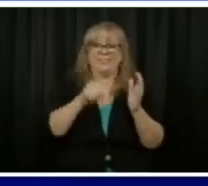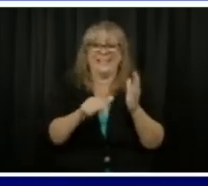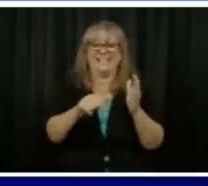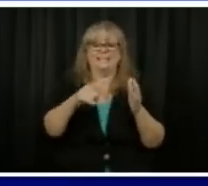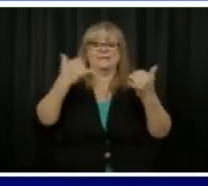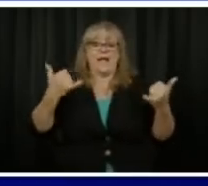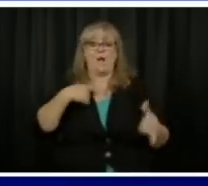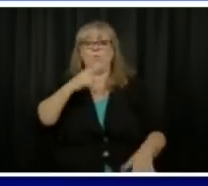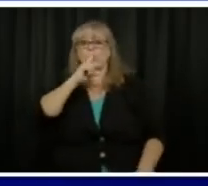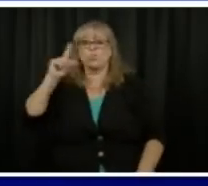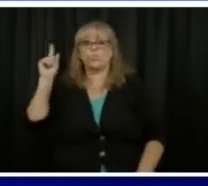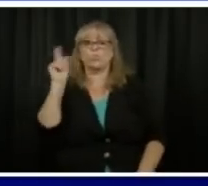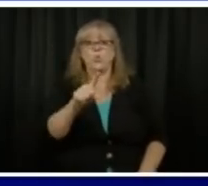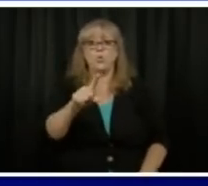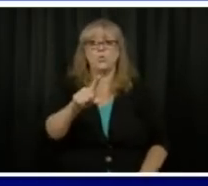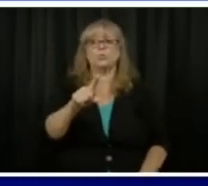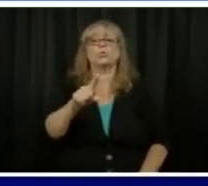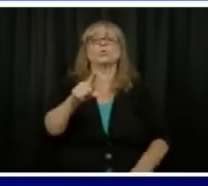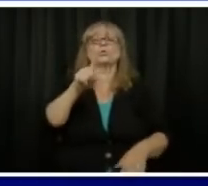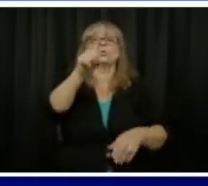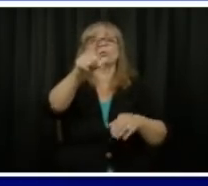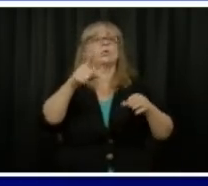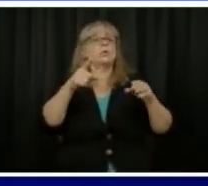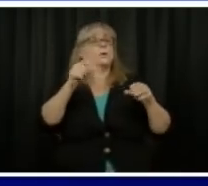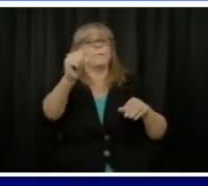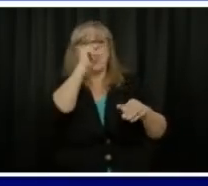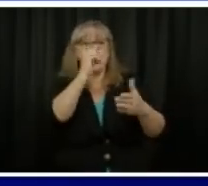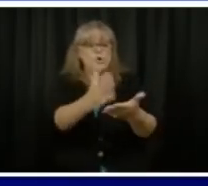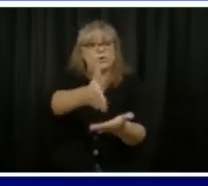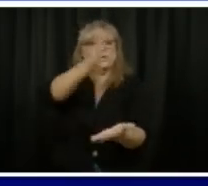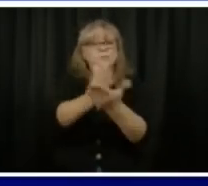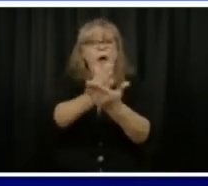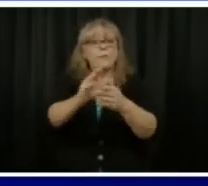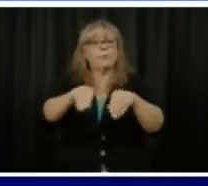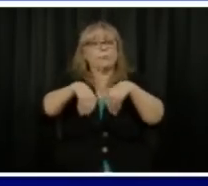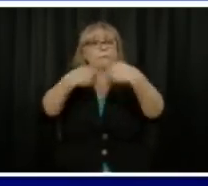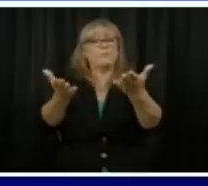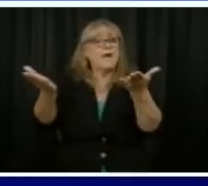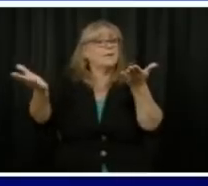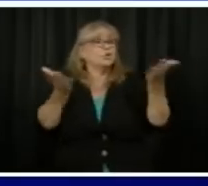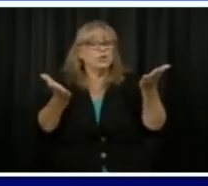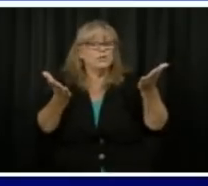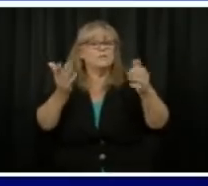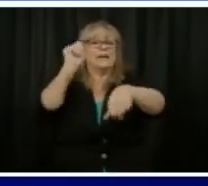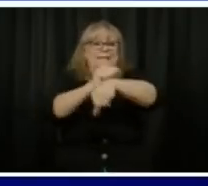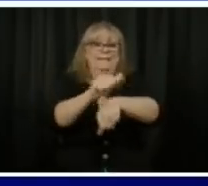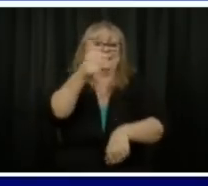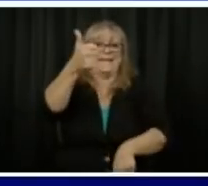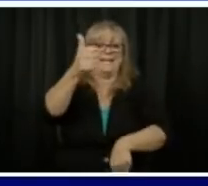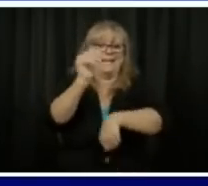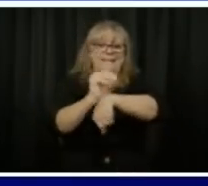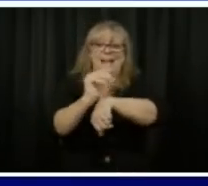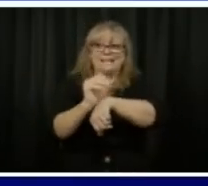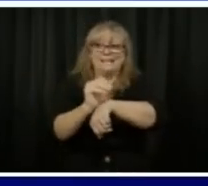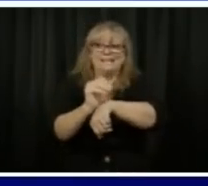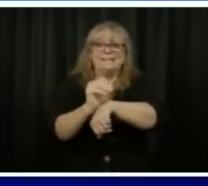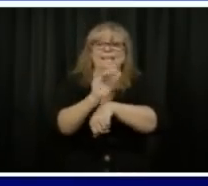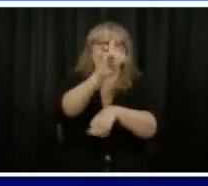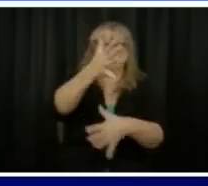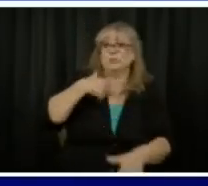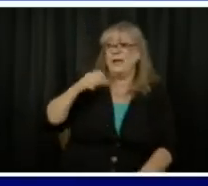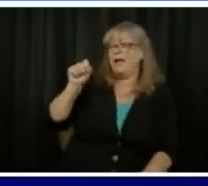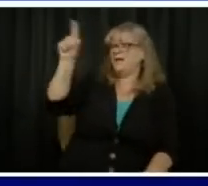last call for alcohol will be 10 o'clock, I want to call upon our Republican and Democratic friends in the legislature as part of the recovery when